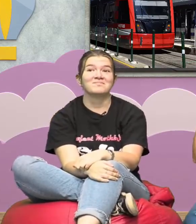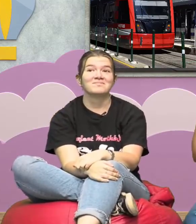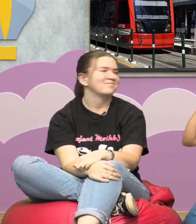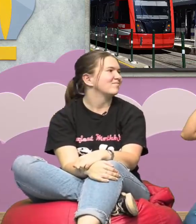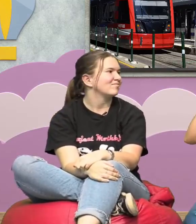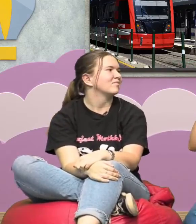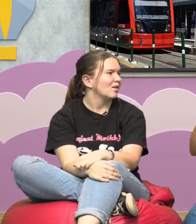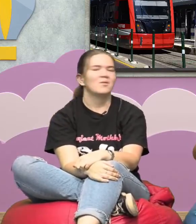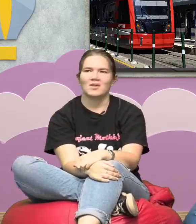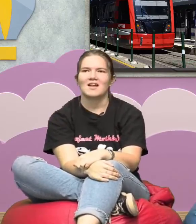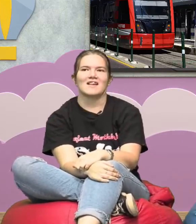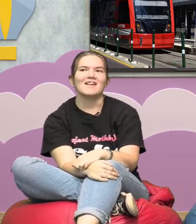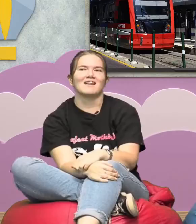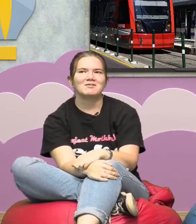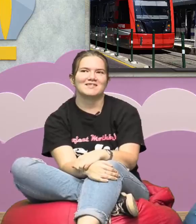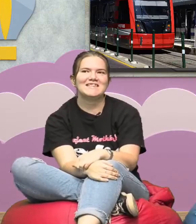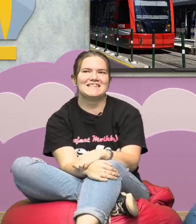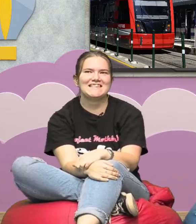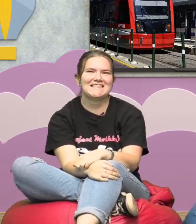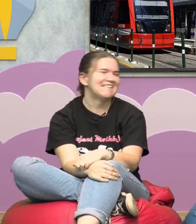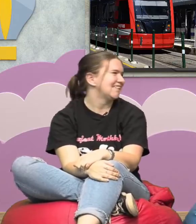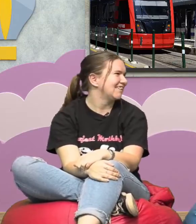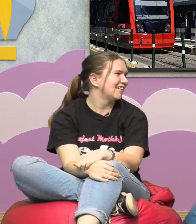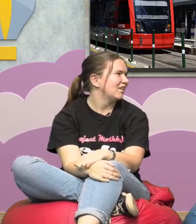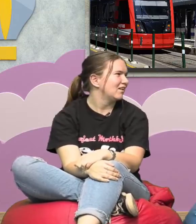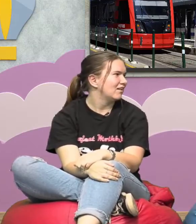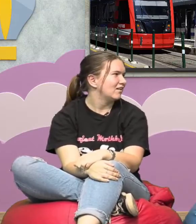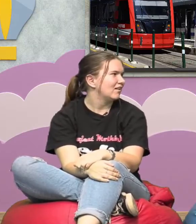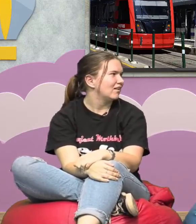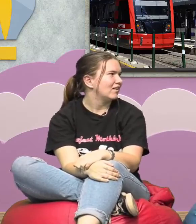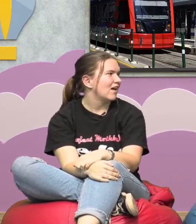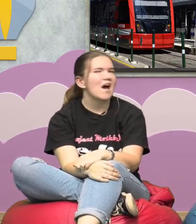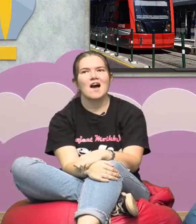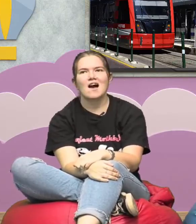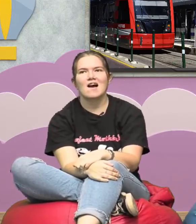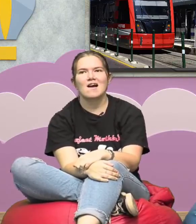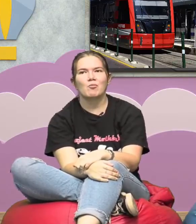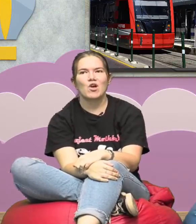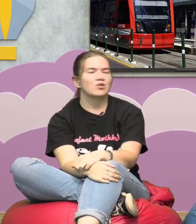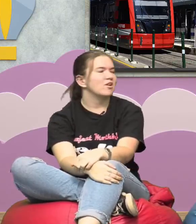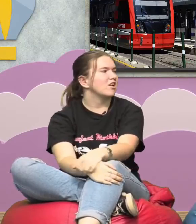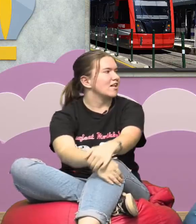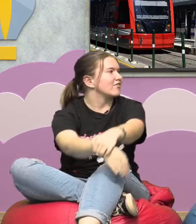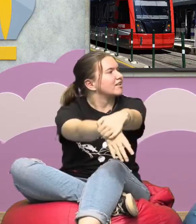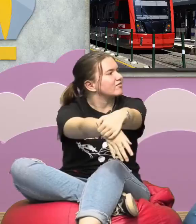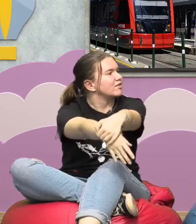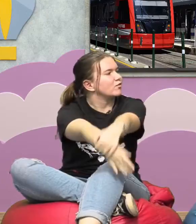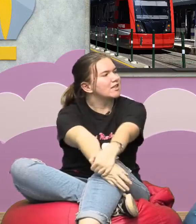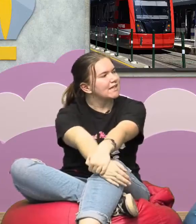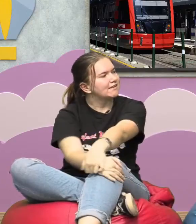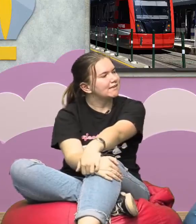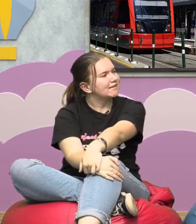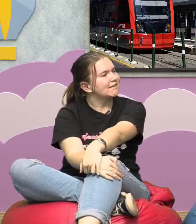going to walk around like this as well. Yeah. So, yeah. Okay, Iriana, what are we doing? We are doing our active